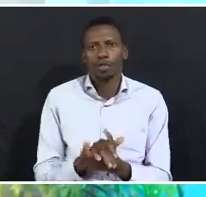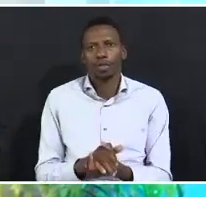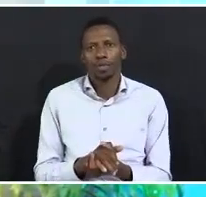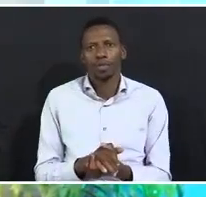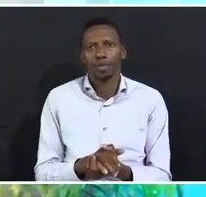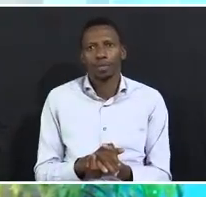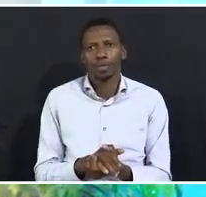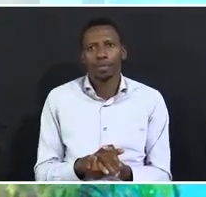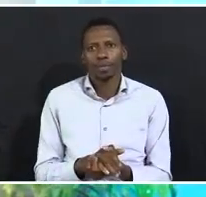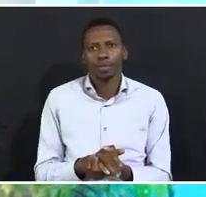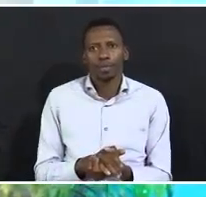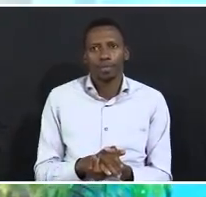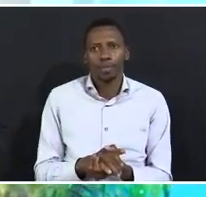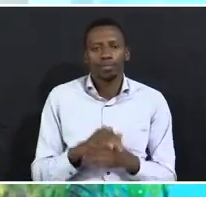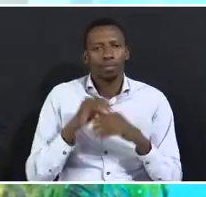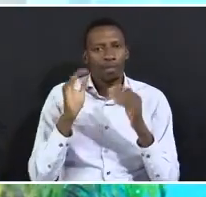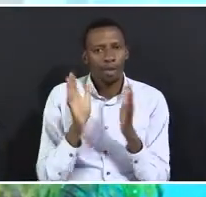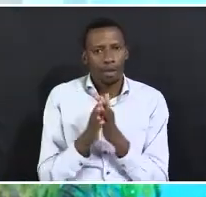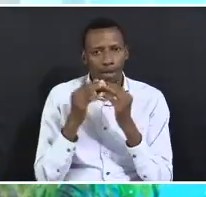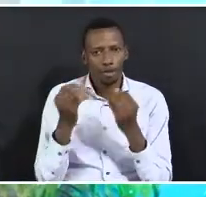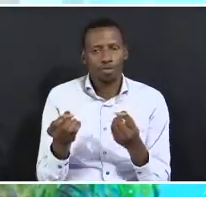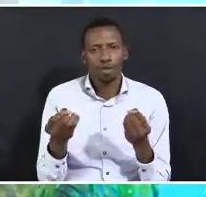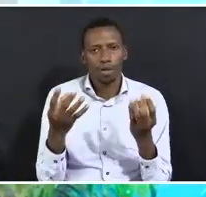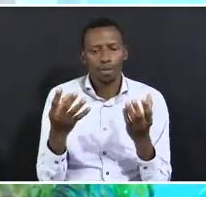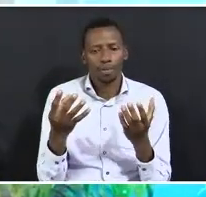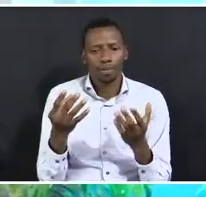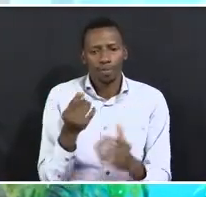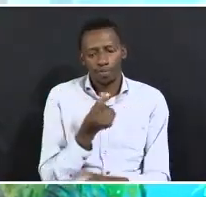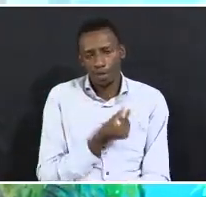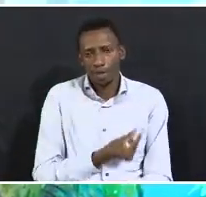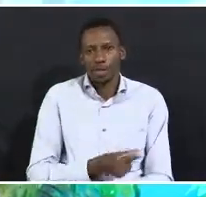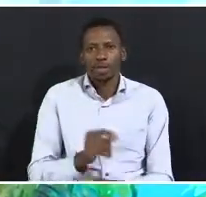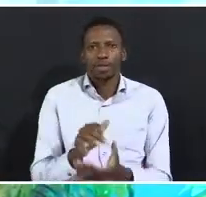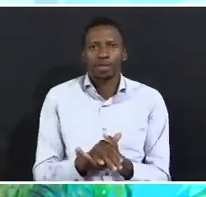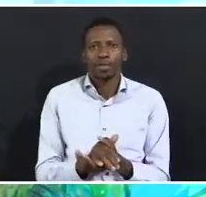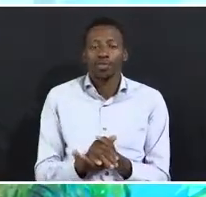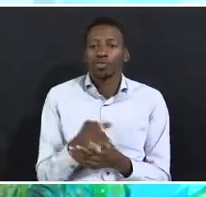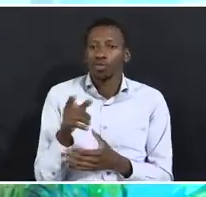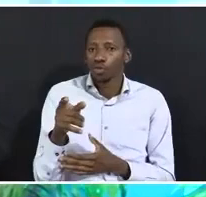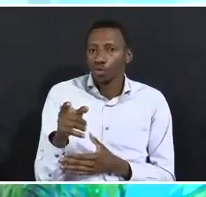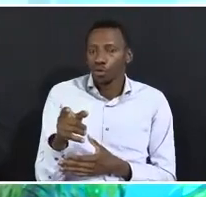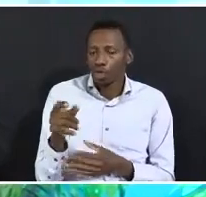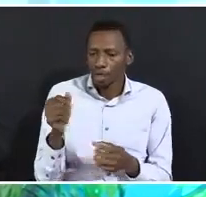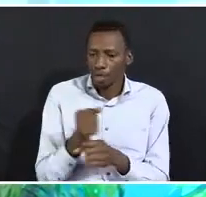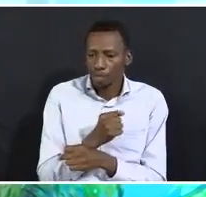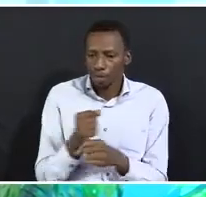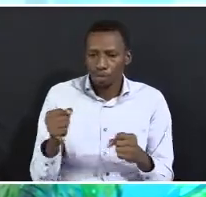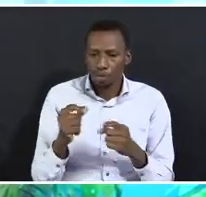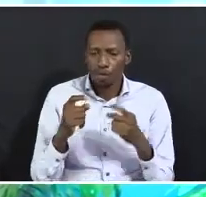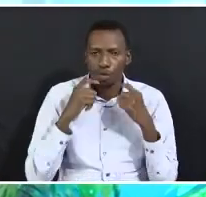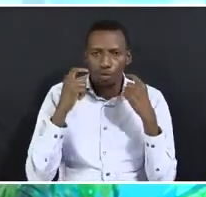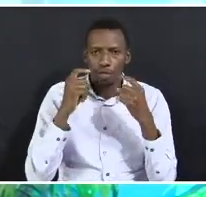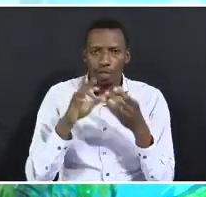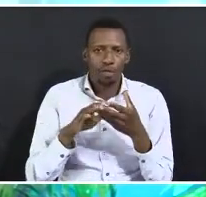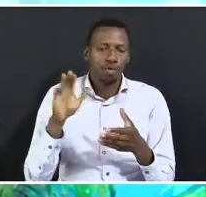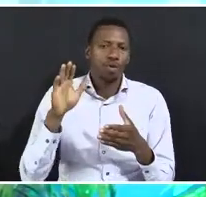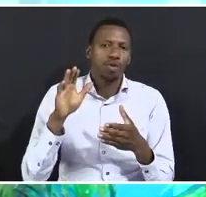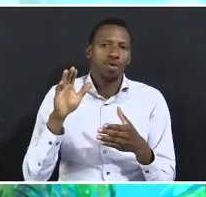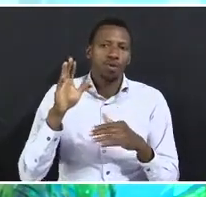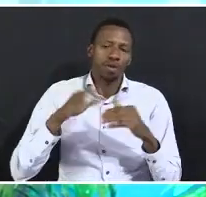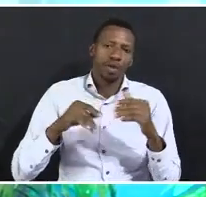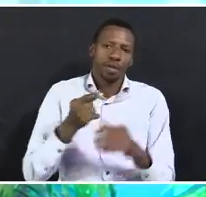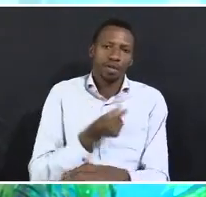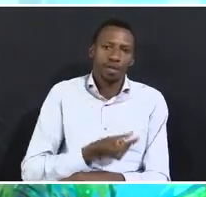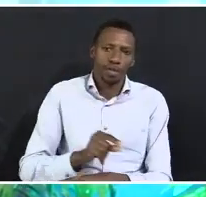Zion. Hallelujah. Grace. You cannot out-sin grace. You cannot